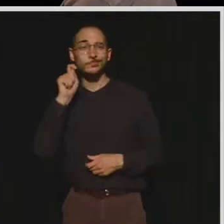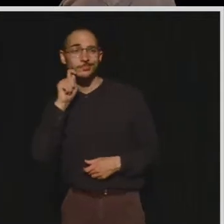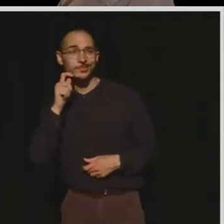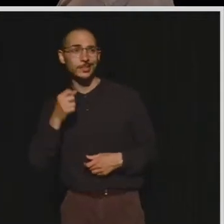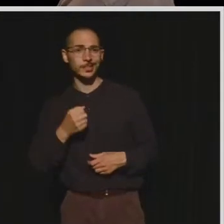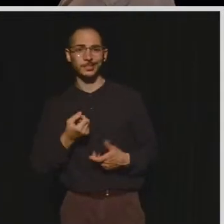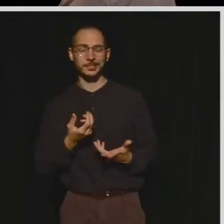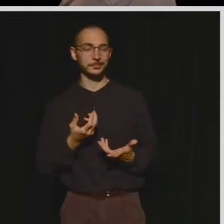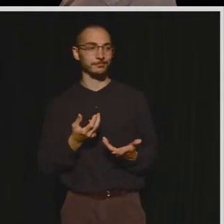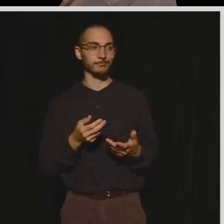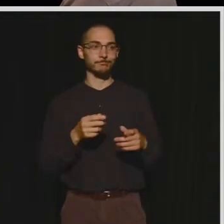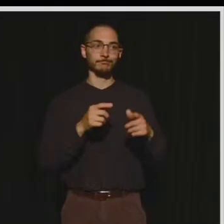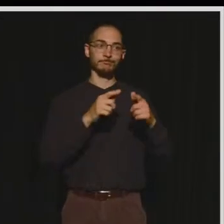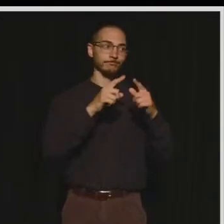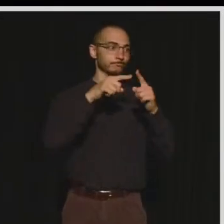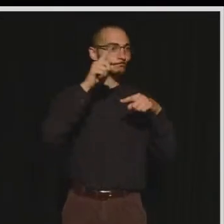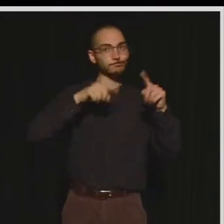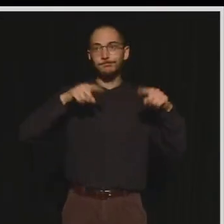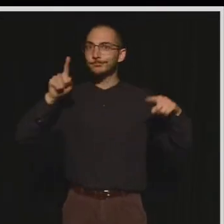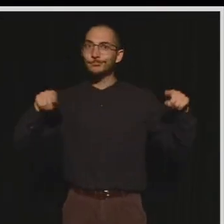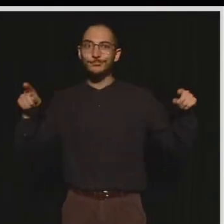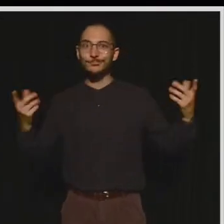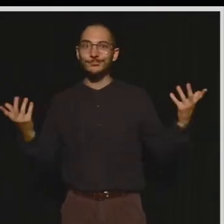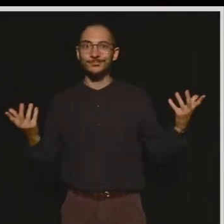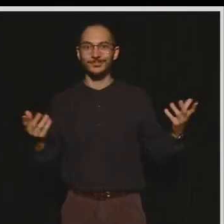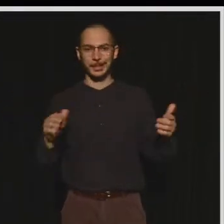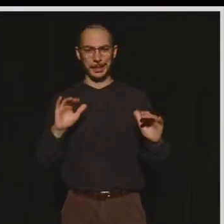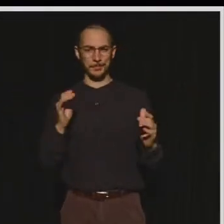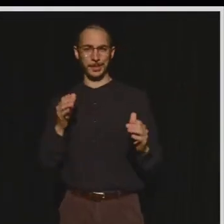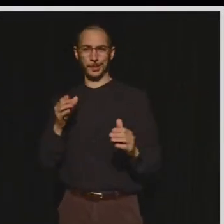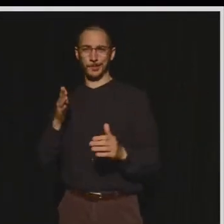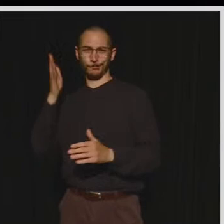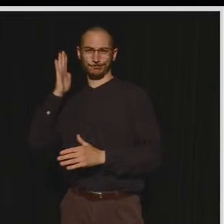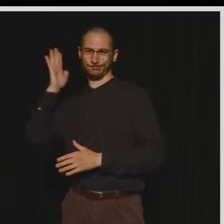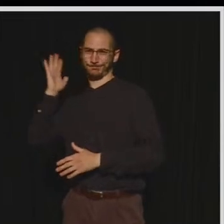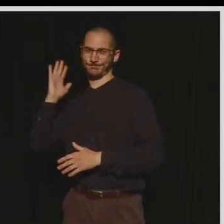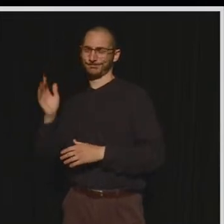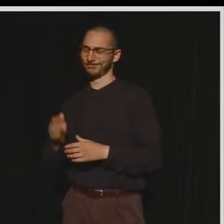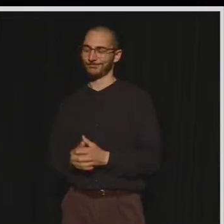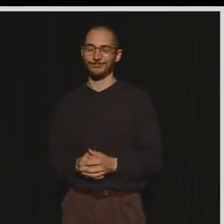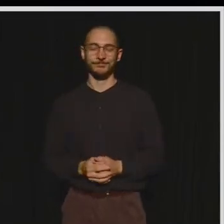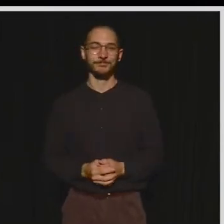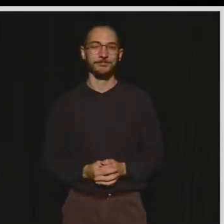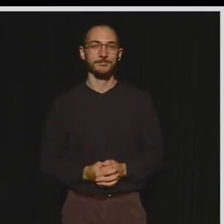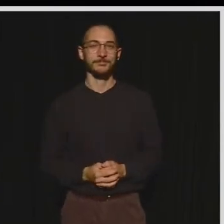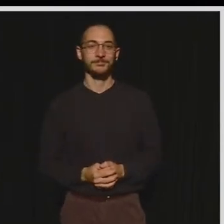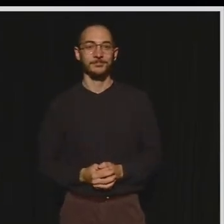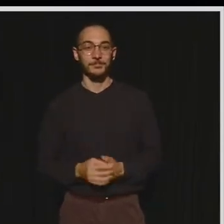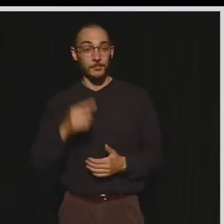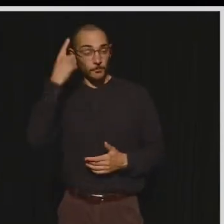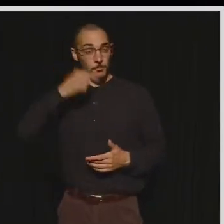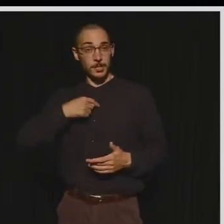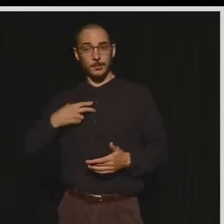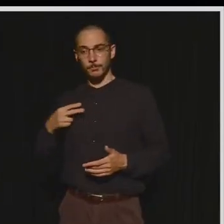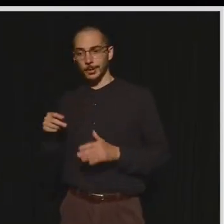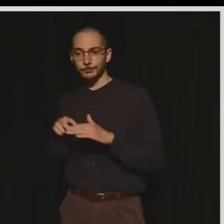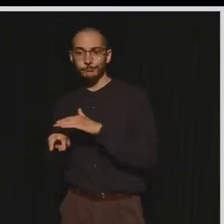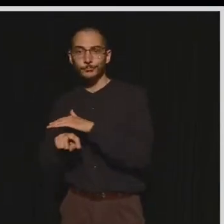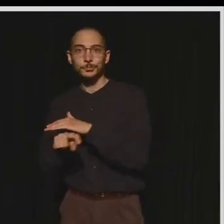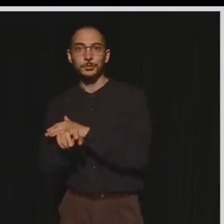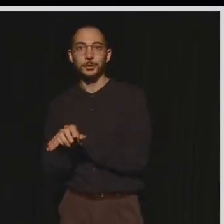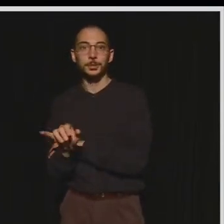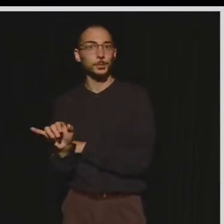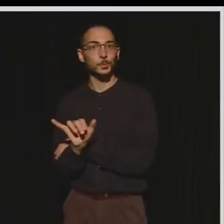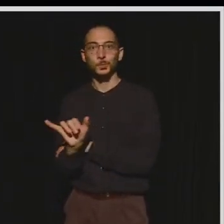I remember myself too evolving and growing my own identity as a queer person.